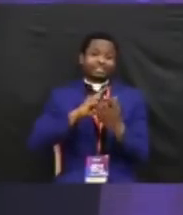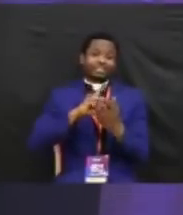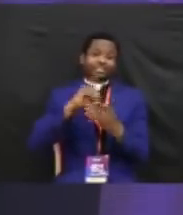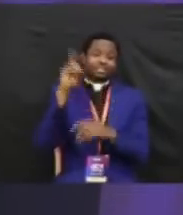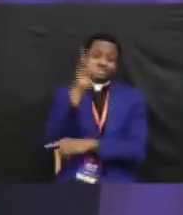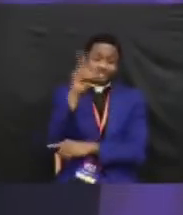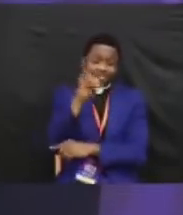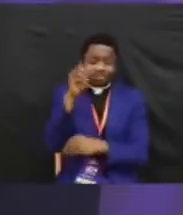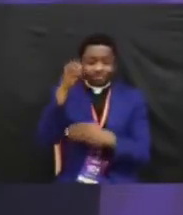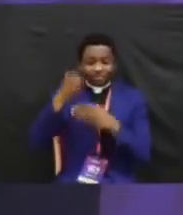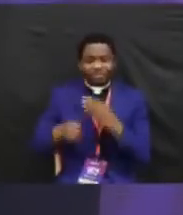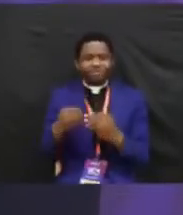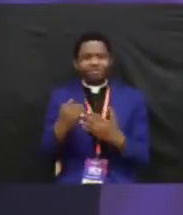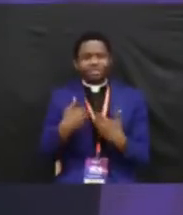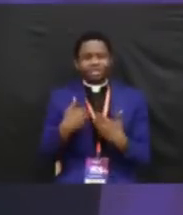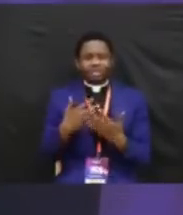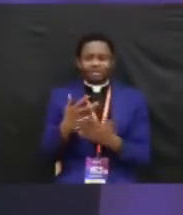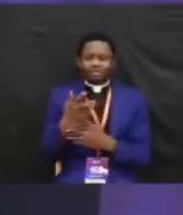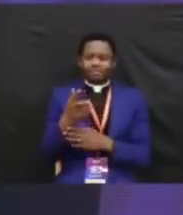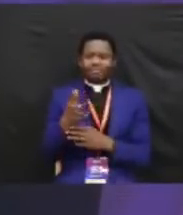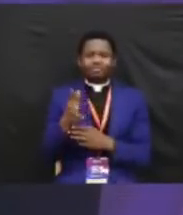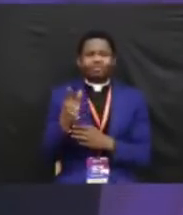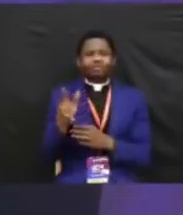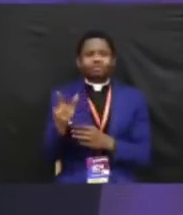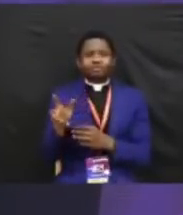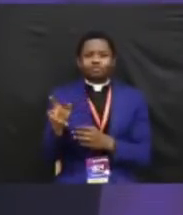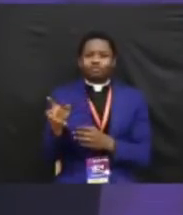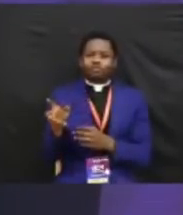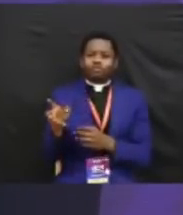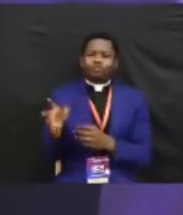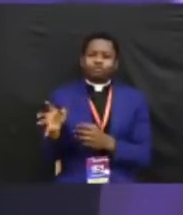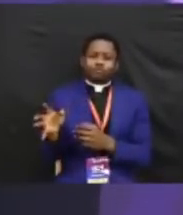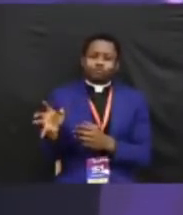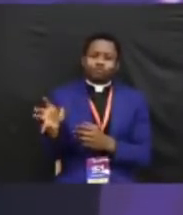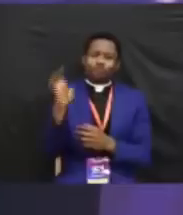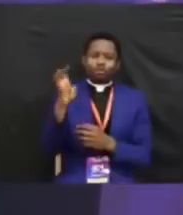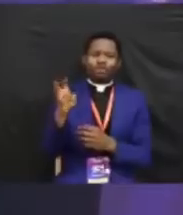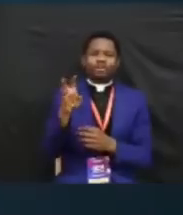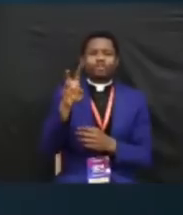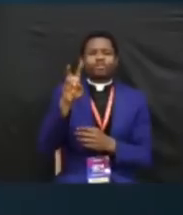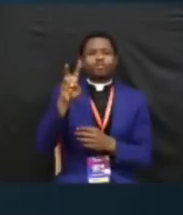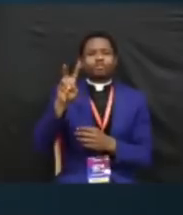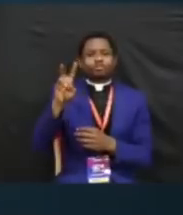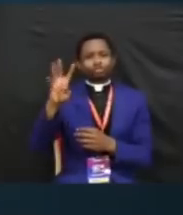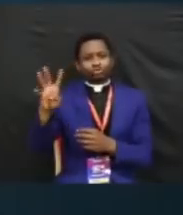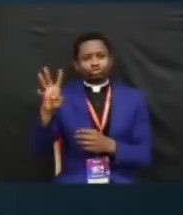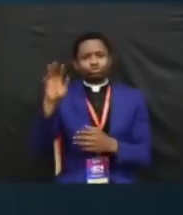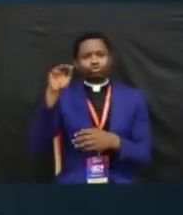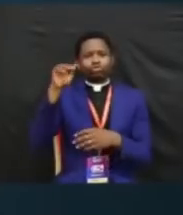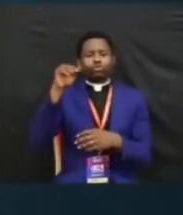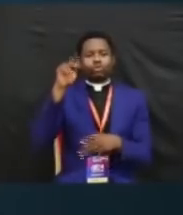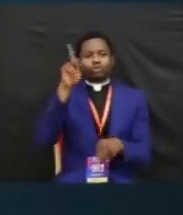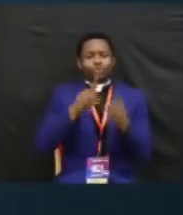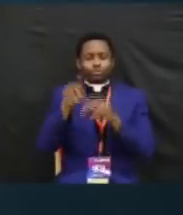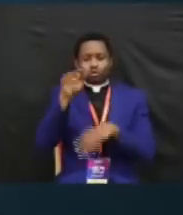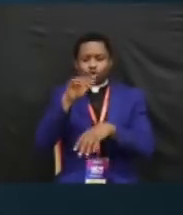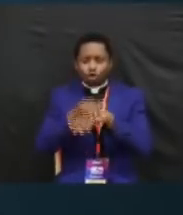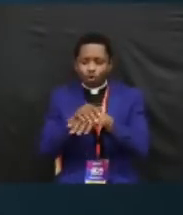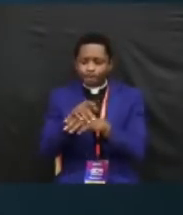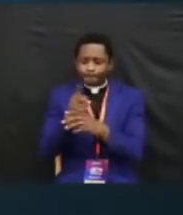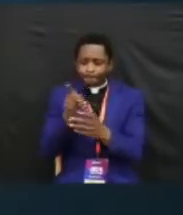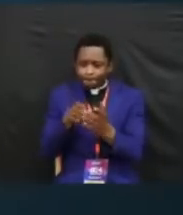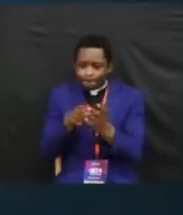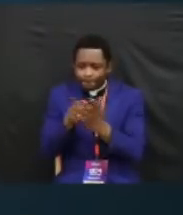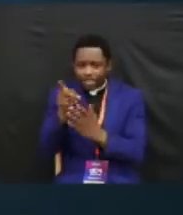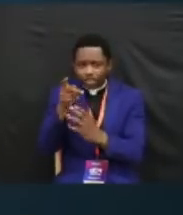442 non-ministerial headquarters staff on the official payroll of the church. They comprise